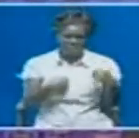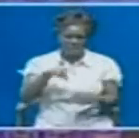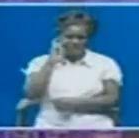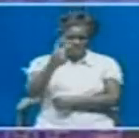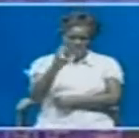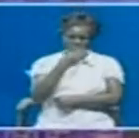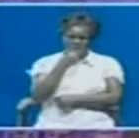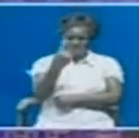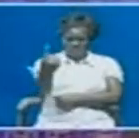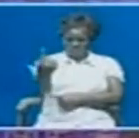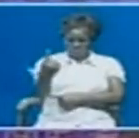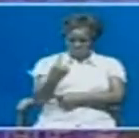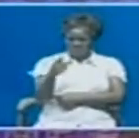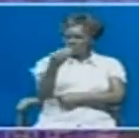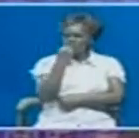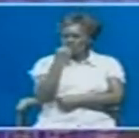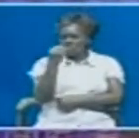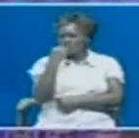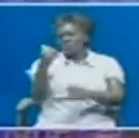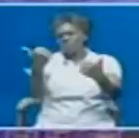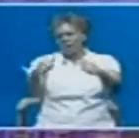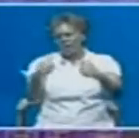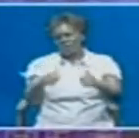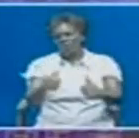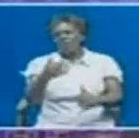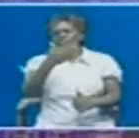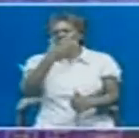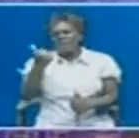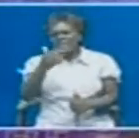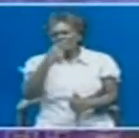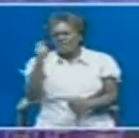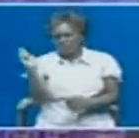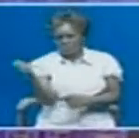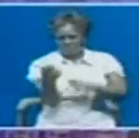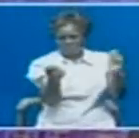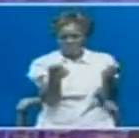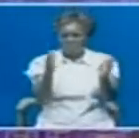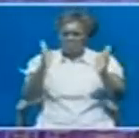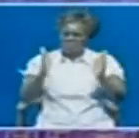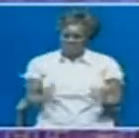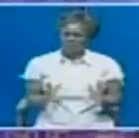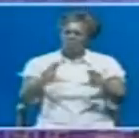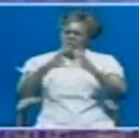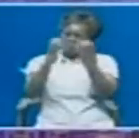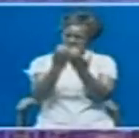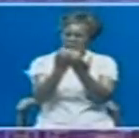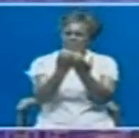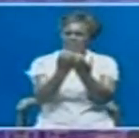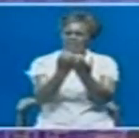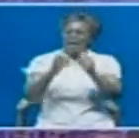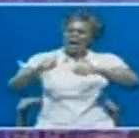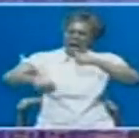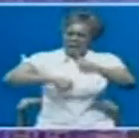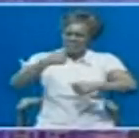man walking like he has not eaten. I mean, this is one of the best cricketers this world has ever seen, active and